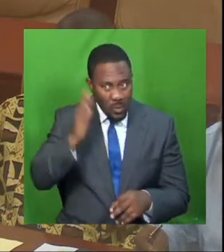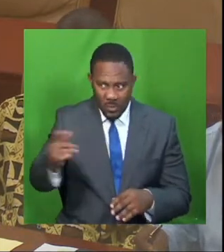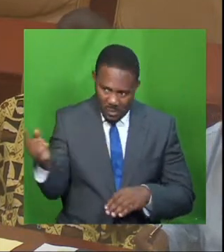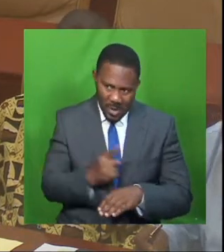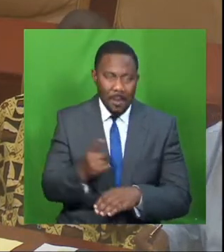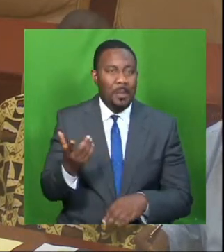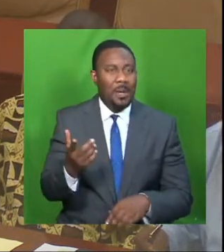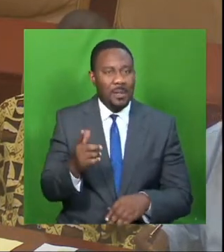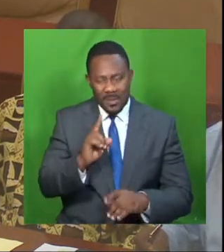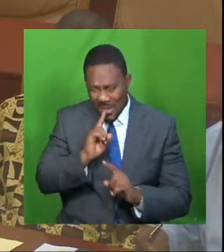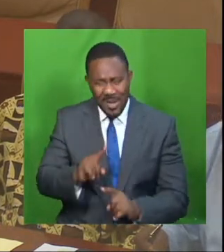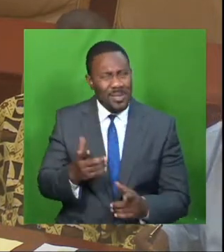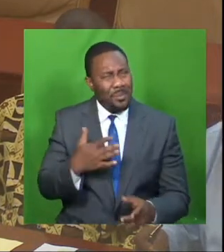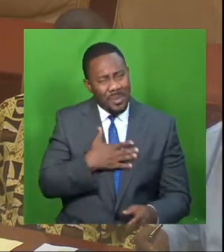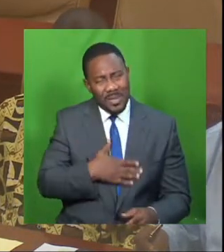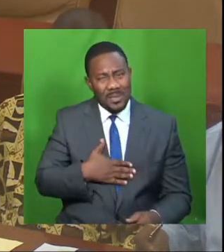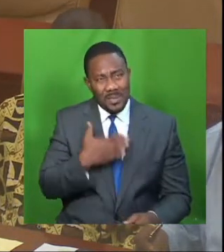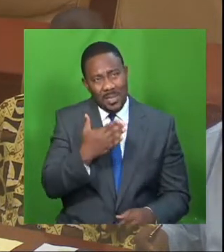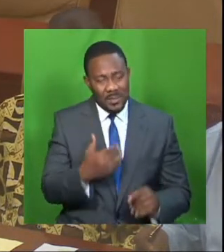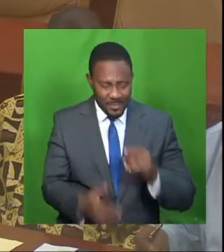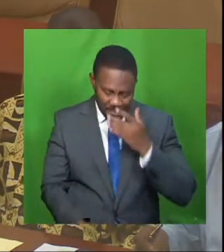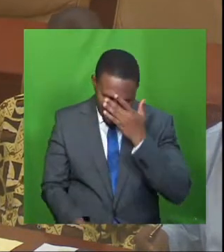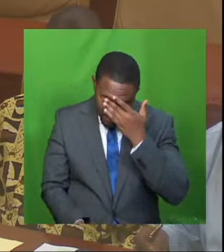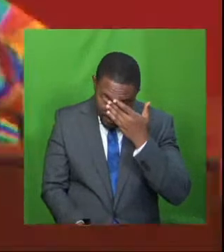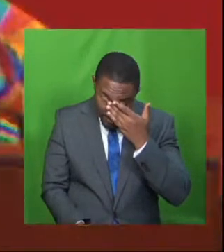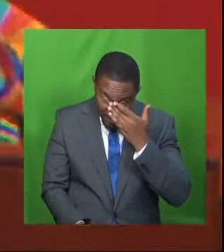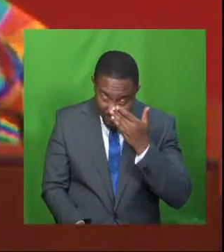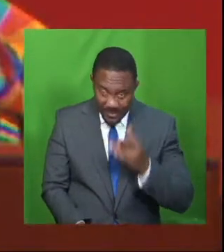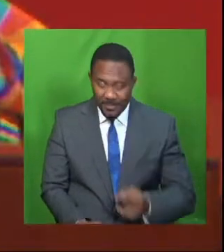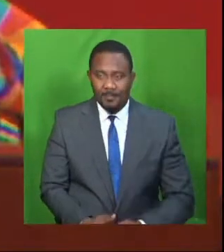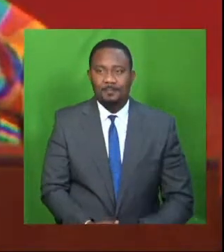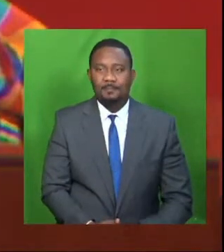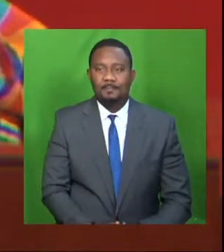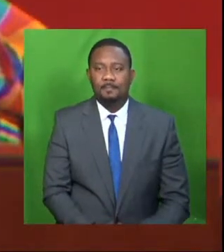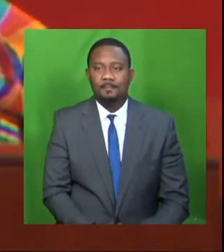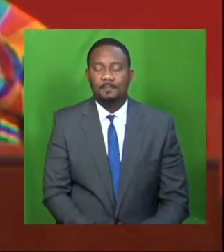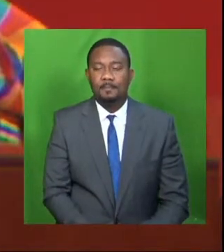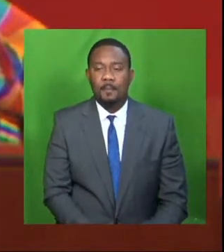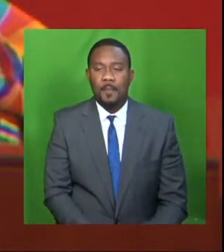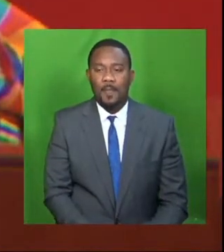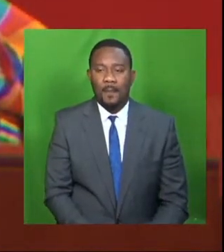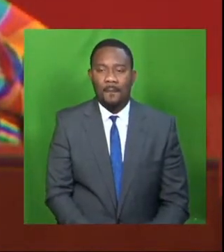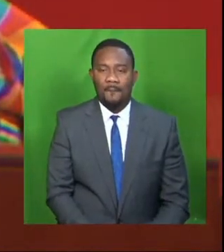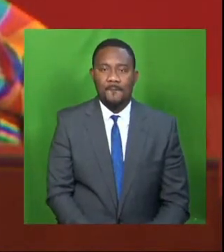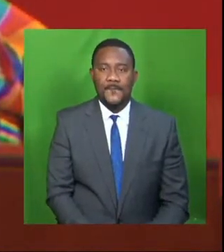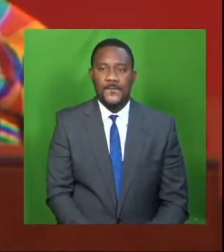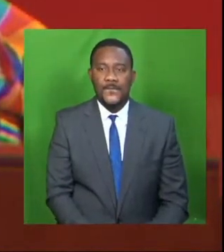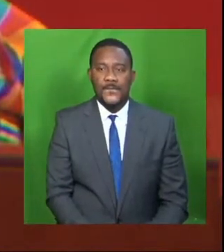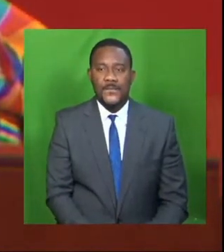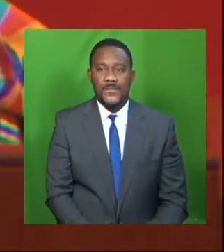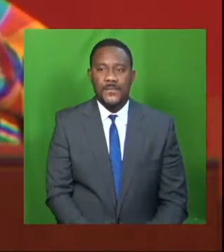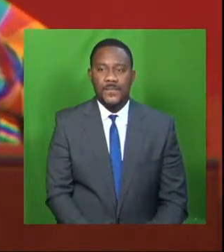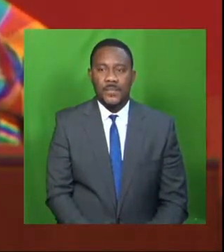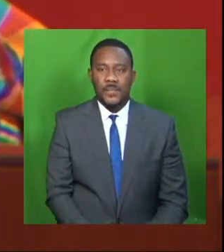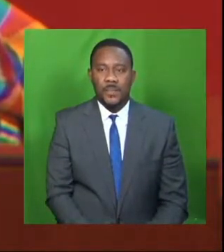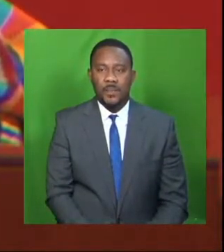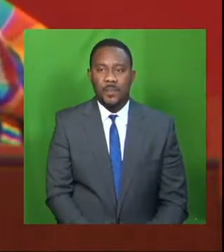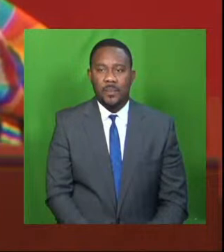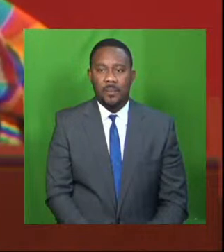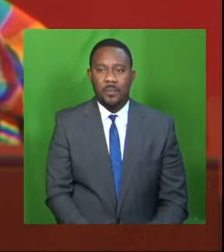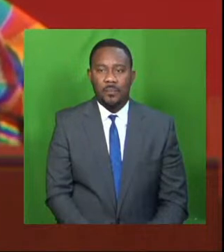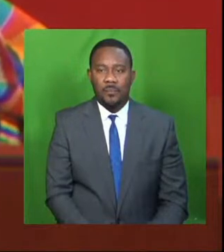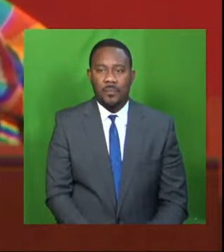we should hold on with that report. So that has to be clarified. Again, the day